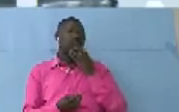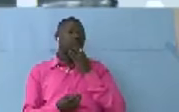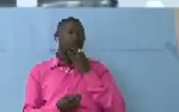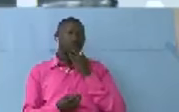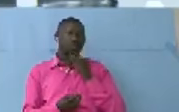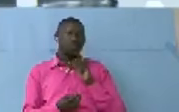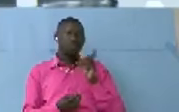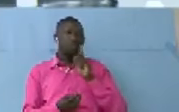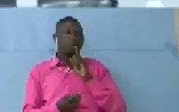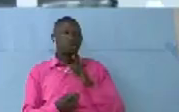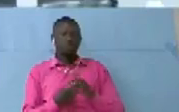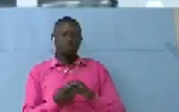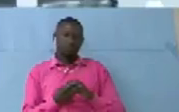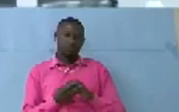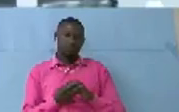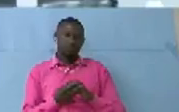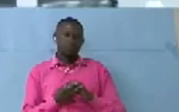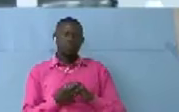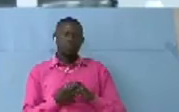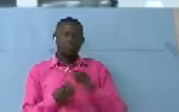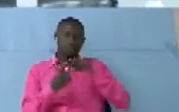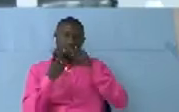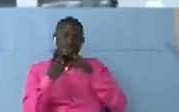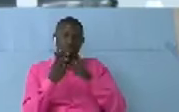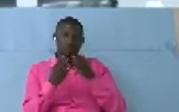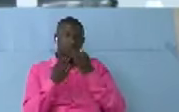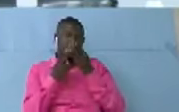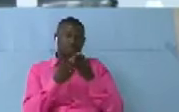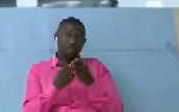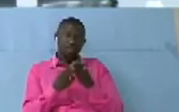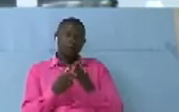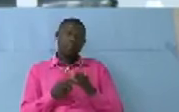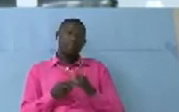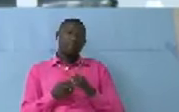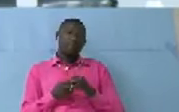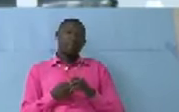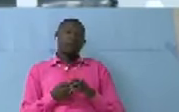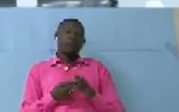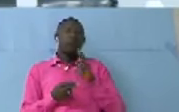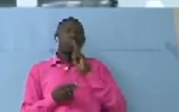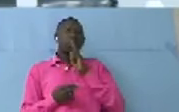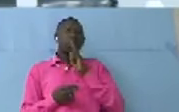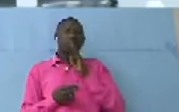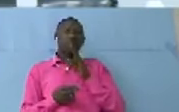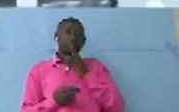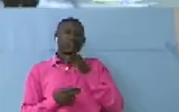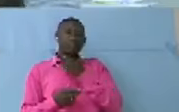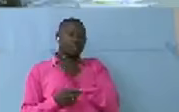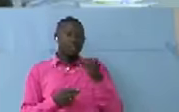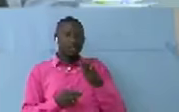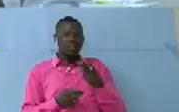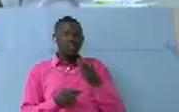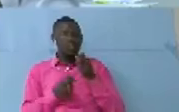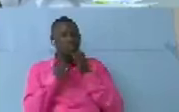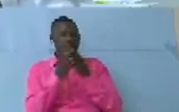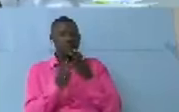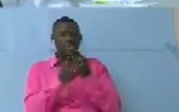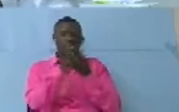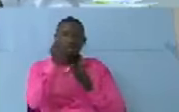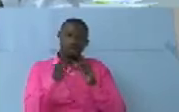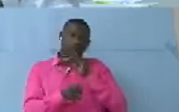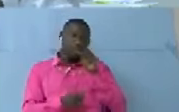wala. Wala ni ako, yin po fu no men fo. Sa jumala mo di dia mention both names or did